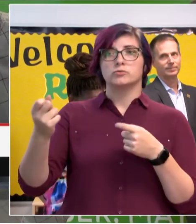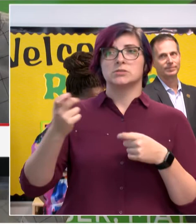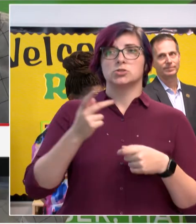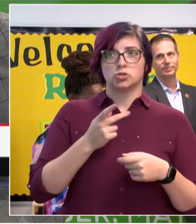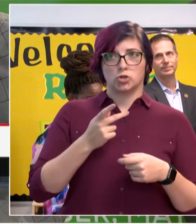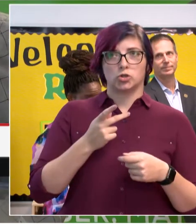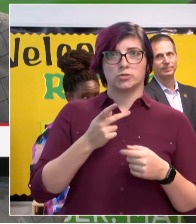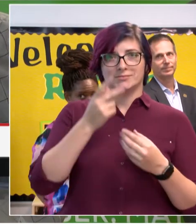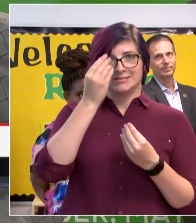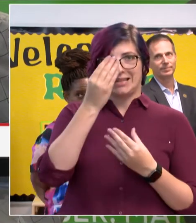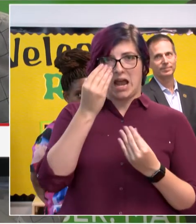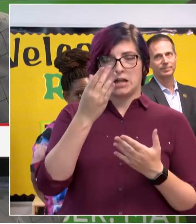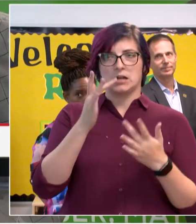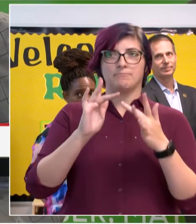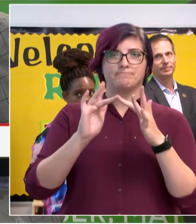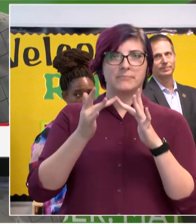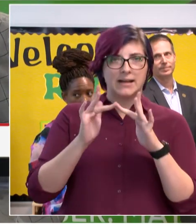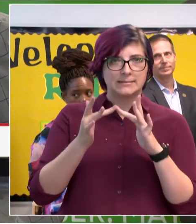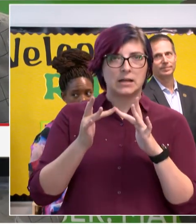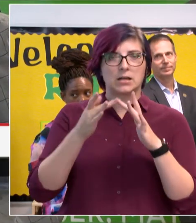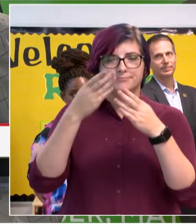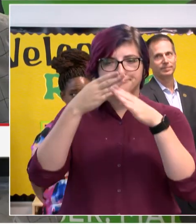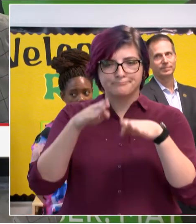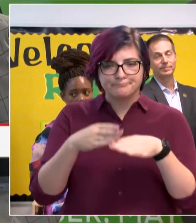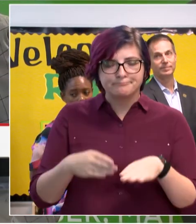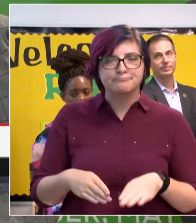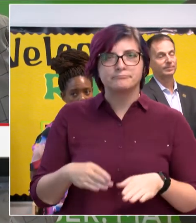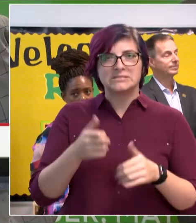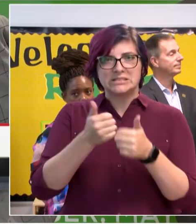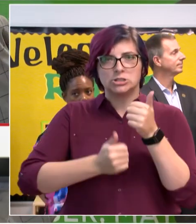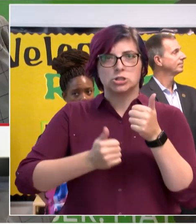that I appreciate is online and broken down by school,